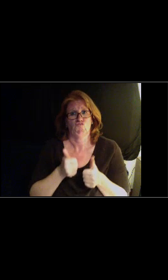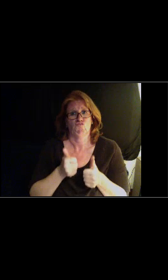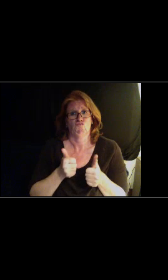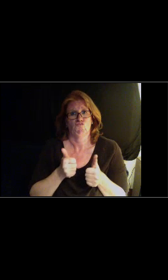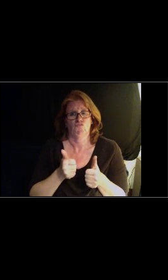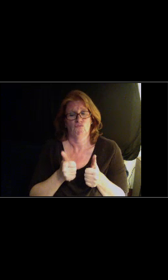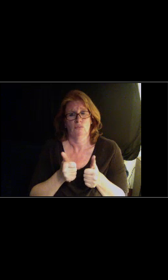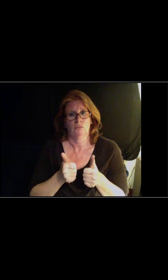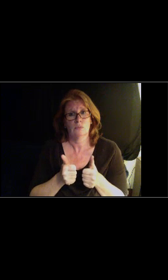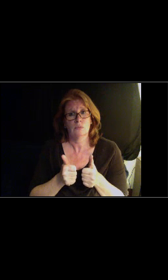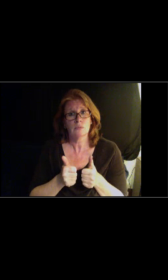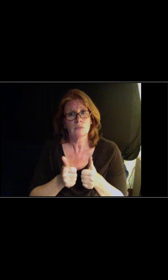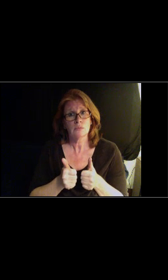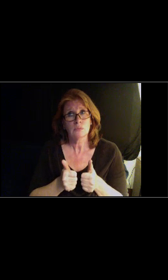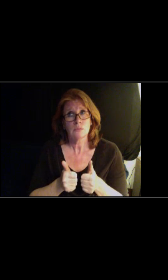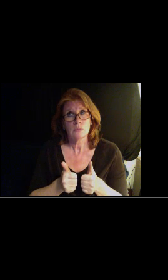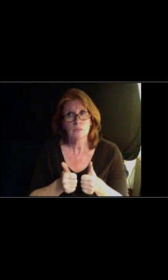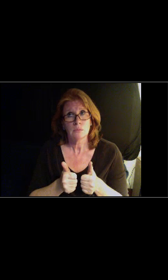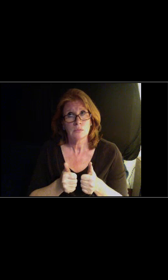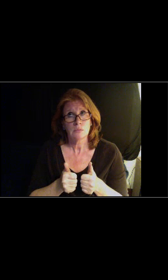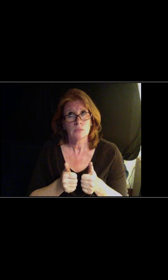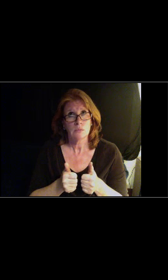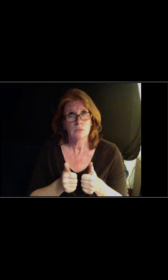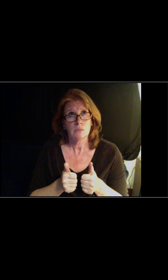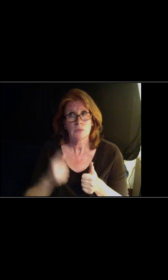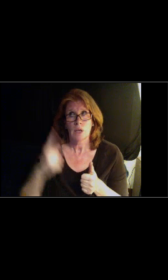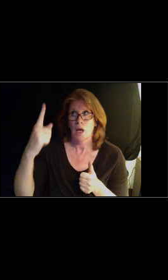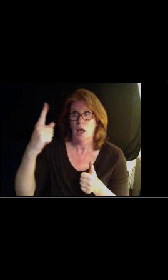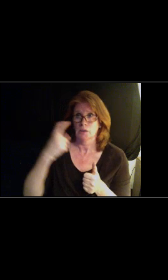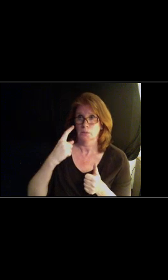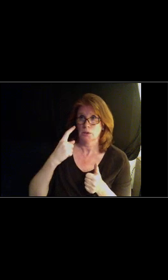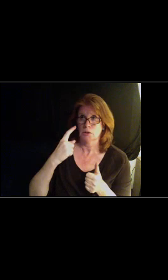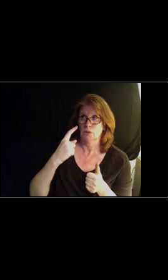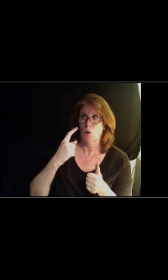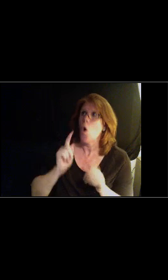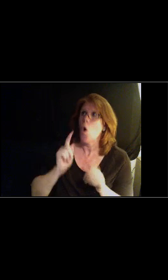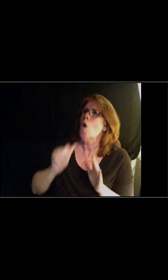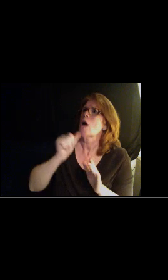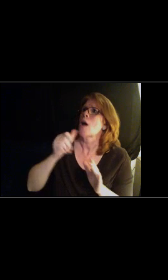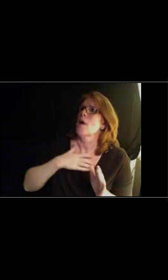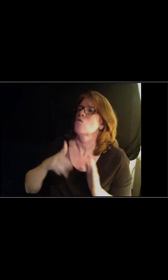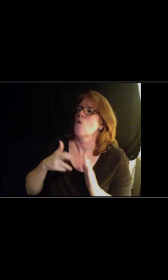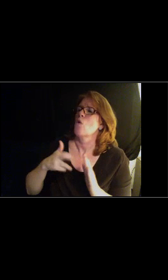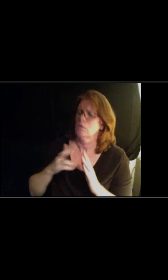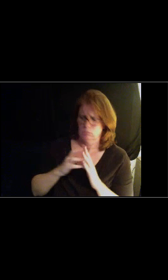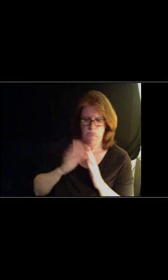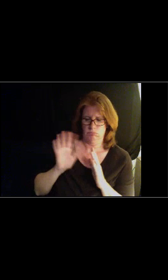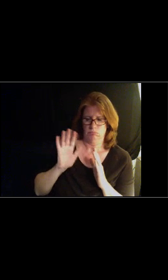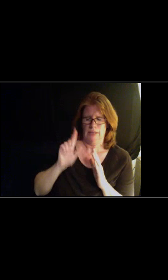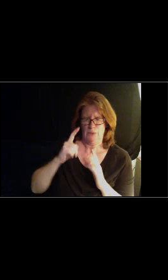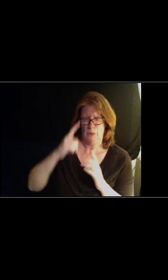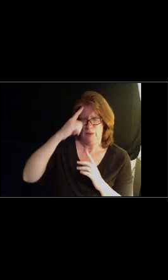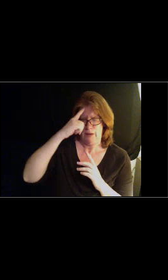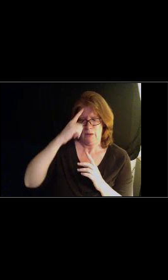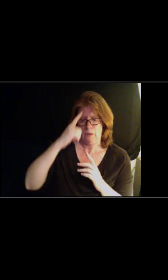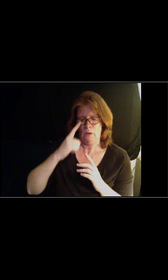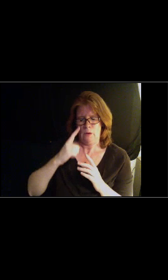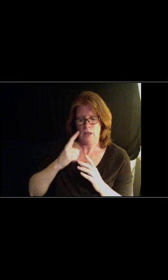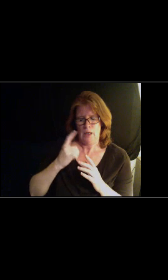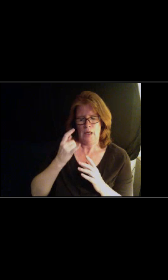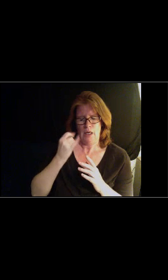Responsibility is another way to approach. Yes, we are there to facilitate communication. But if an individual asks